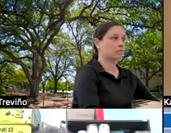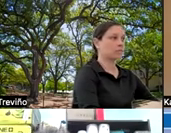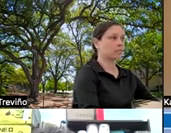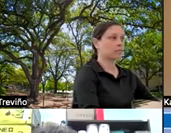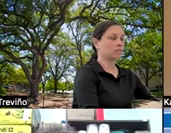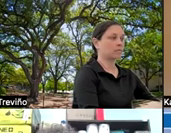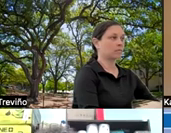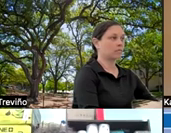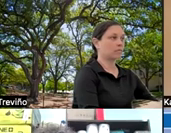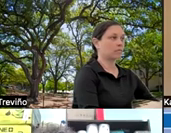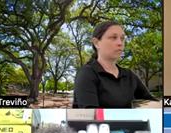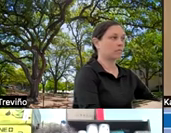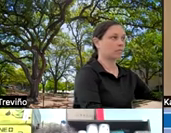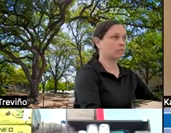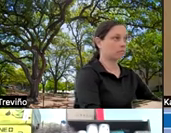education workforce,